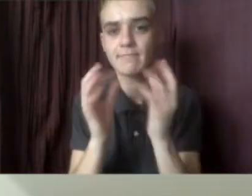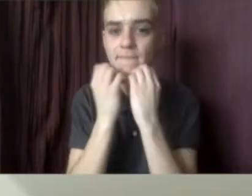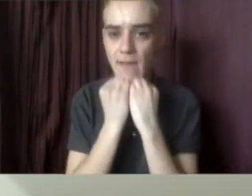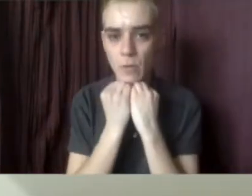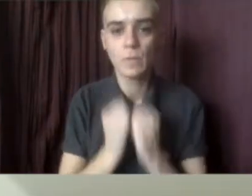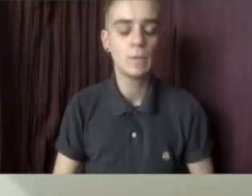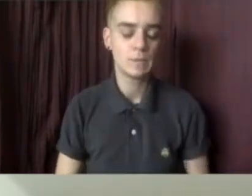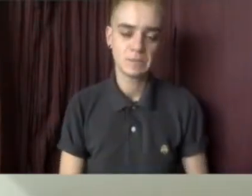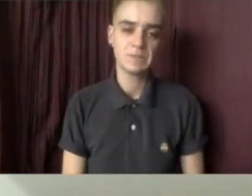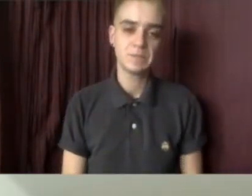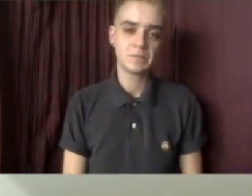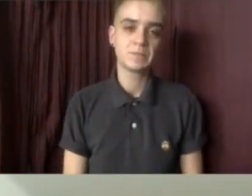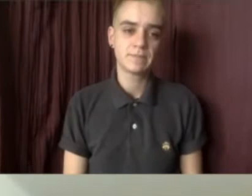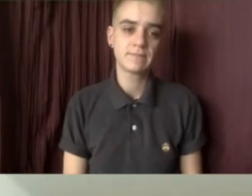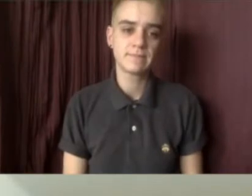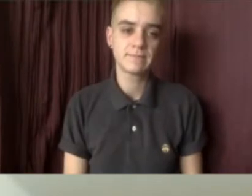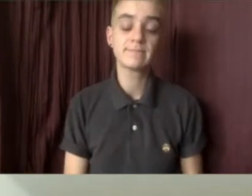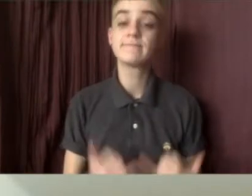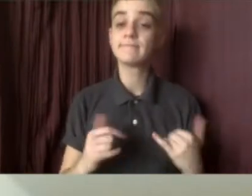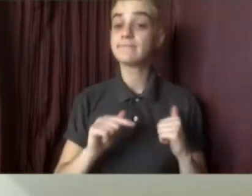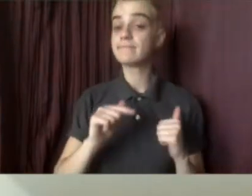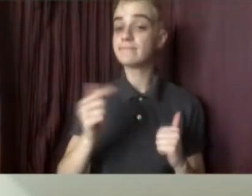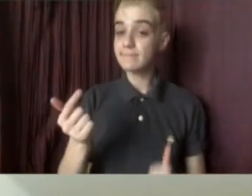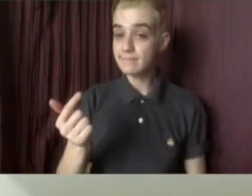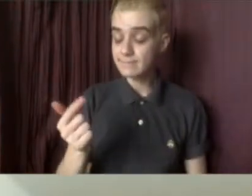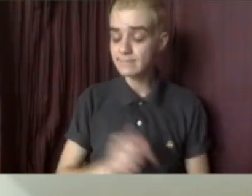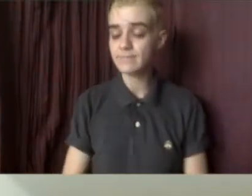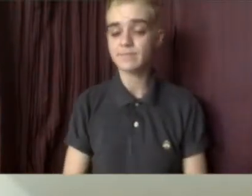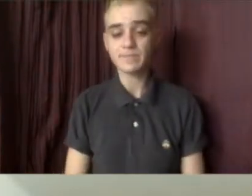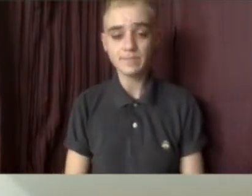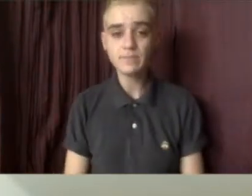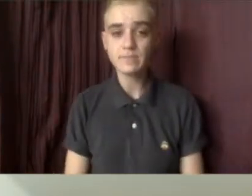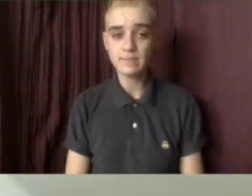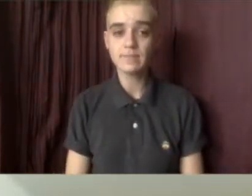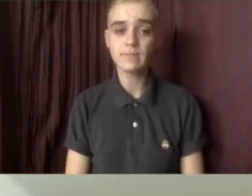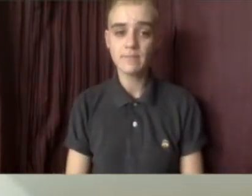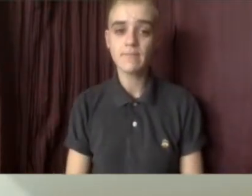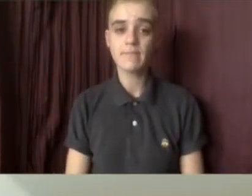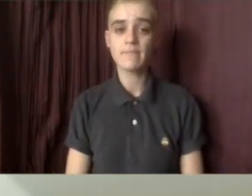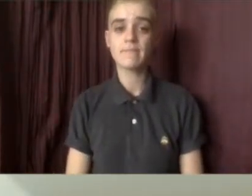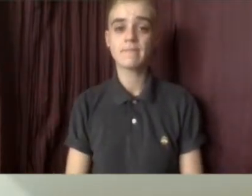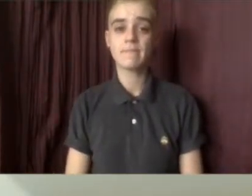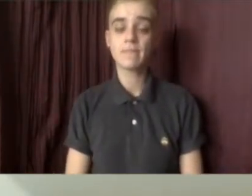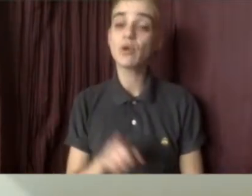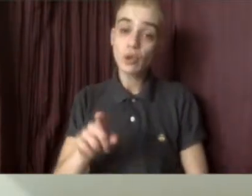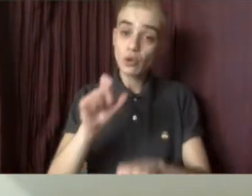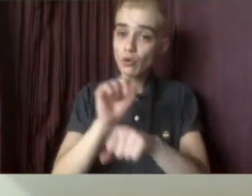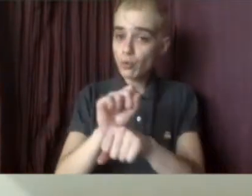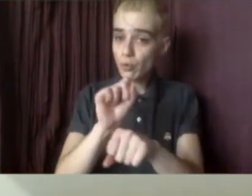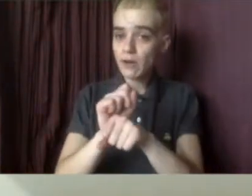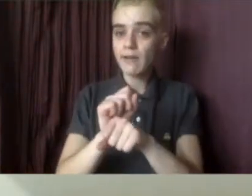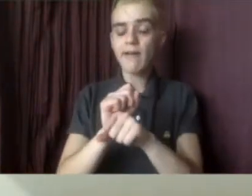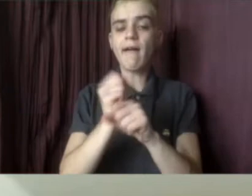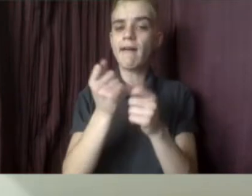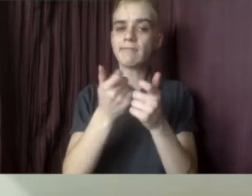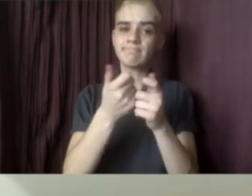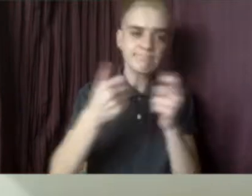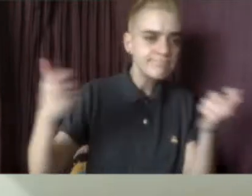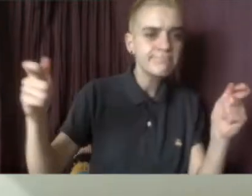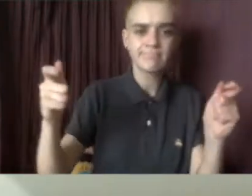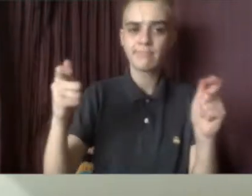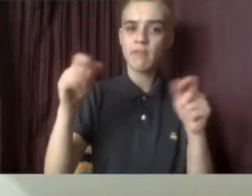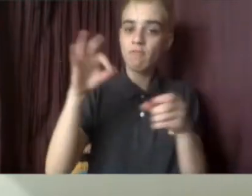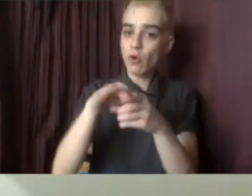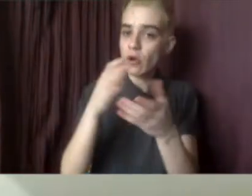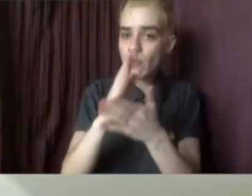electorate, of our communities. What current barriers are there for these communities, for these people to get